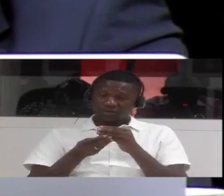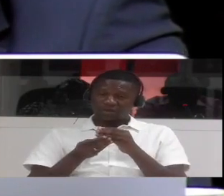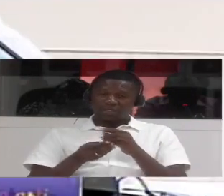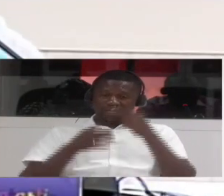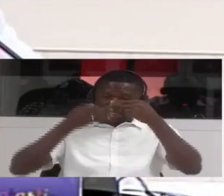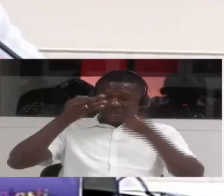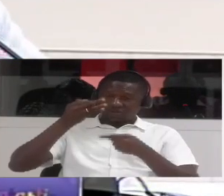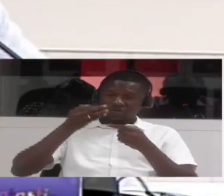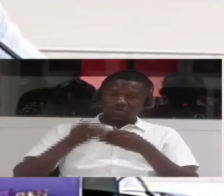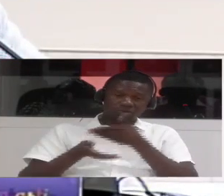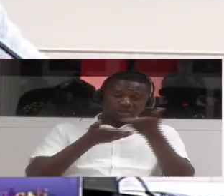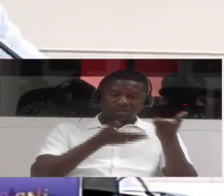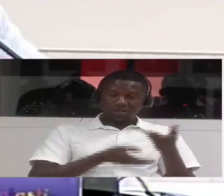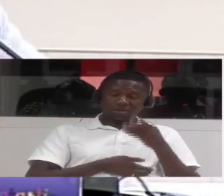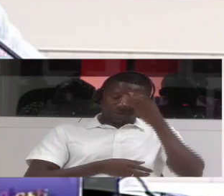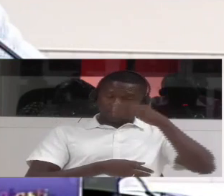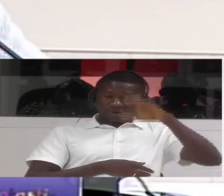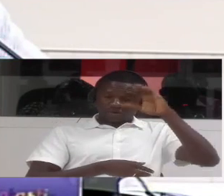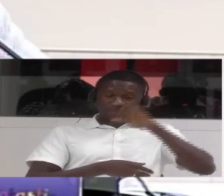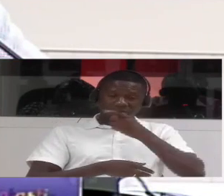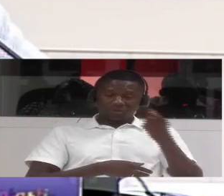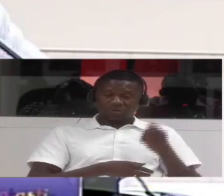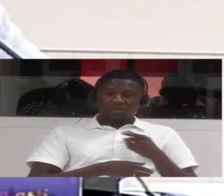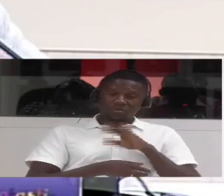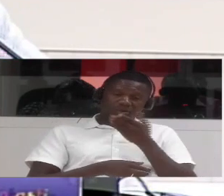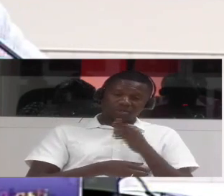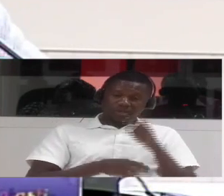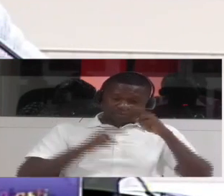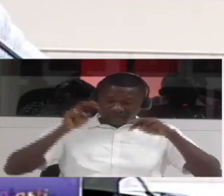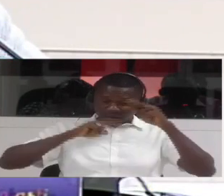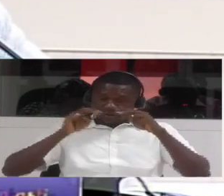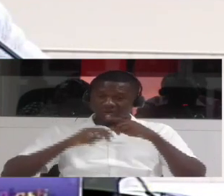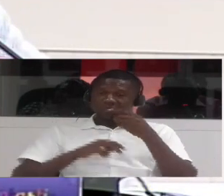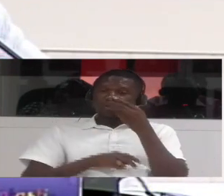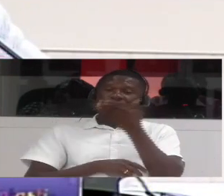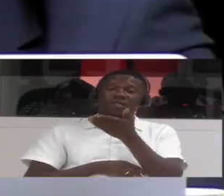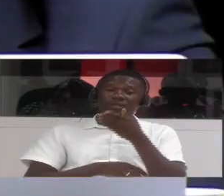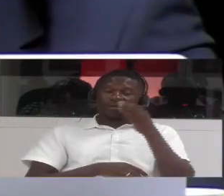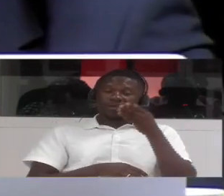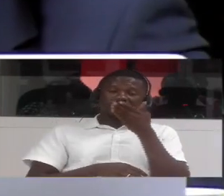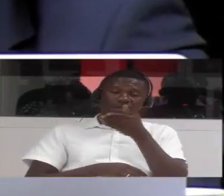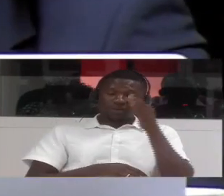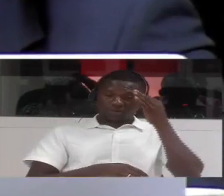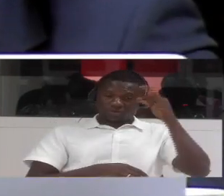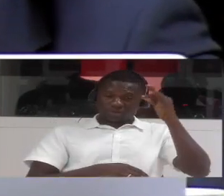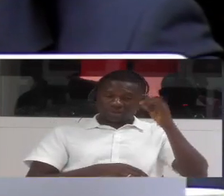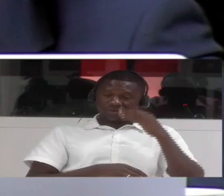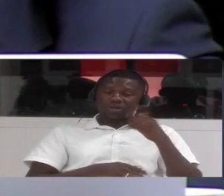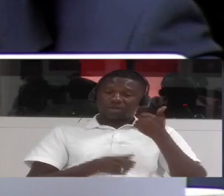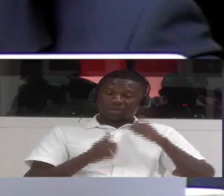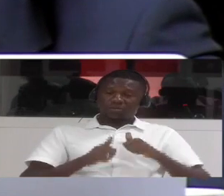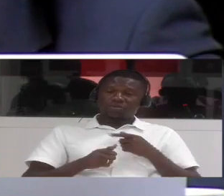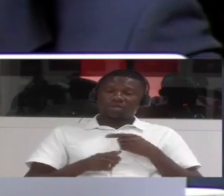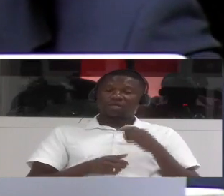commission? Yes. And maybe the findings of that study that was carried out, such that the commission